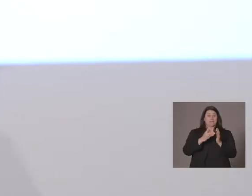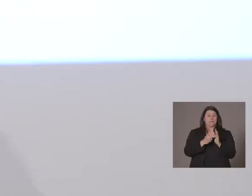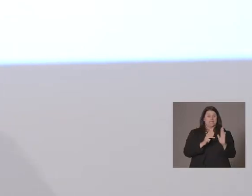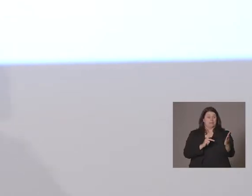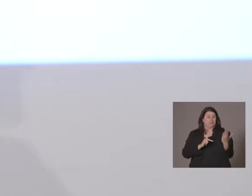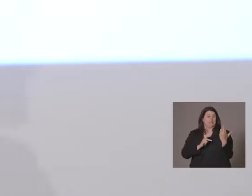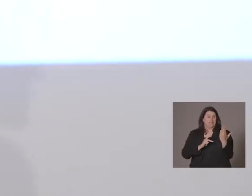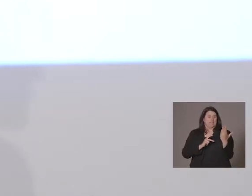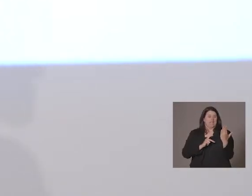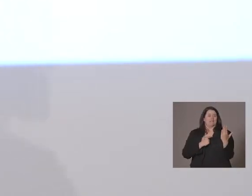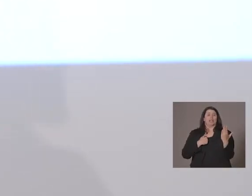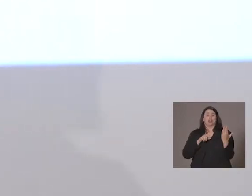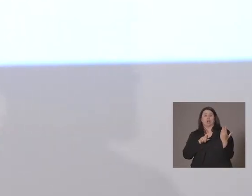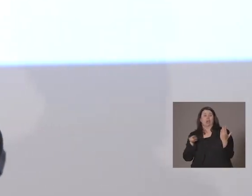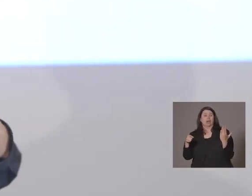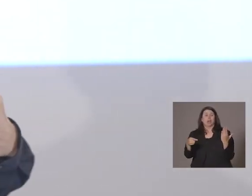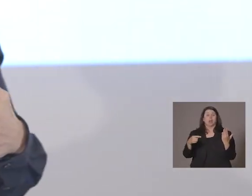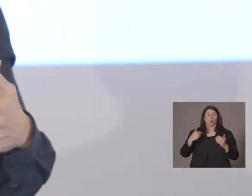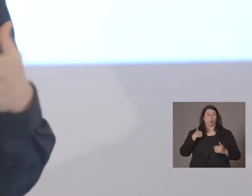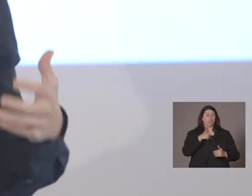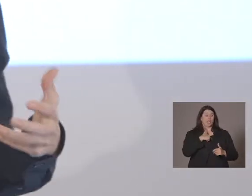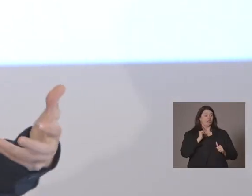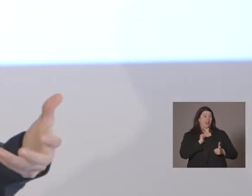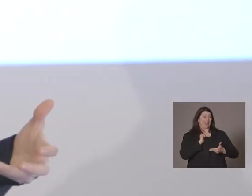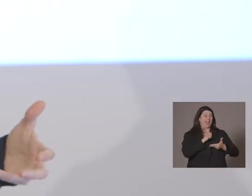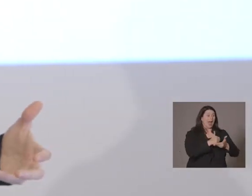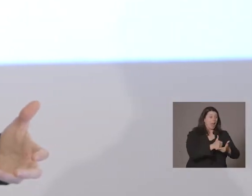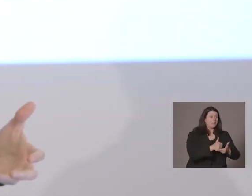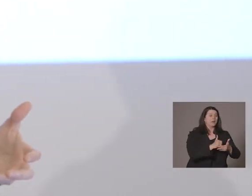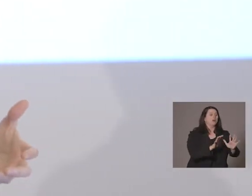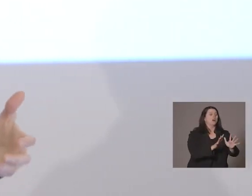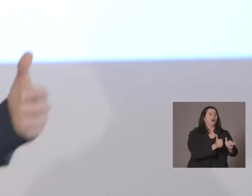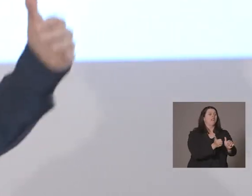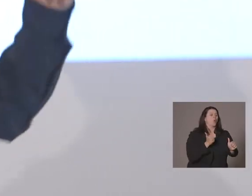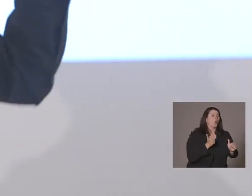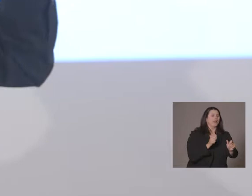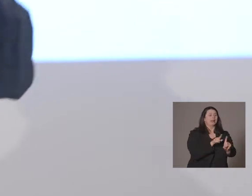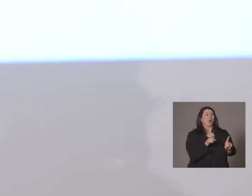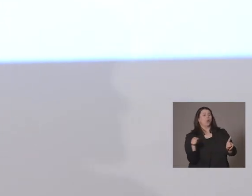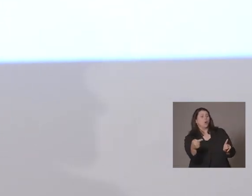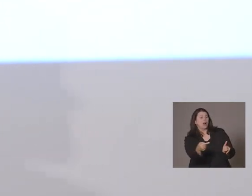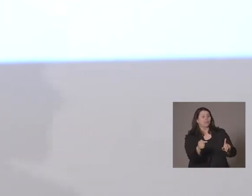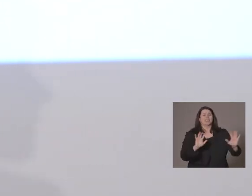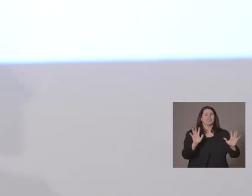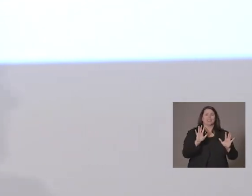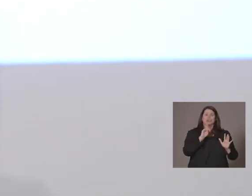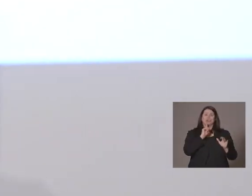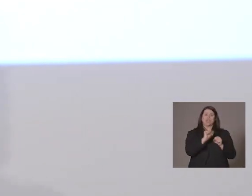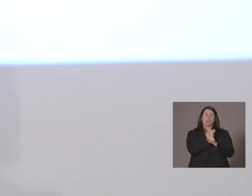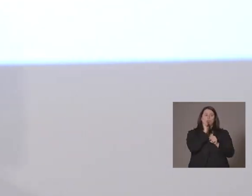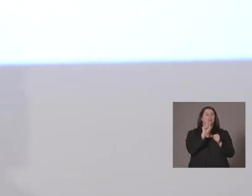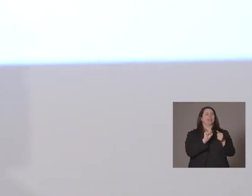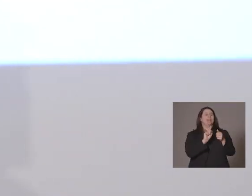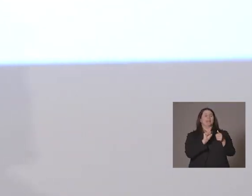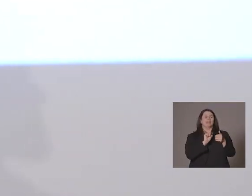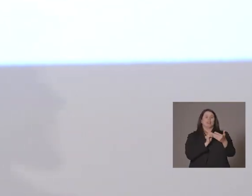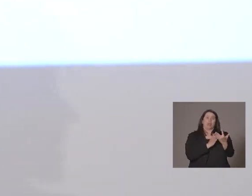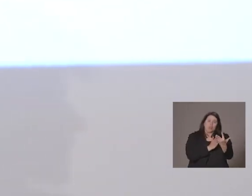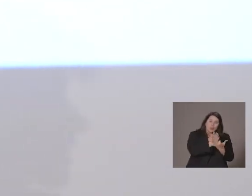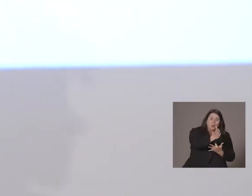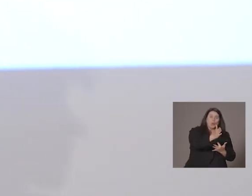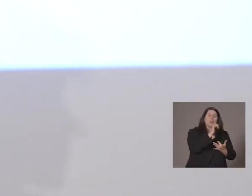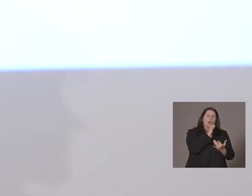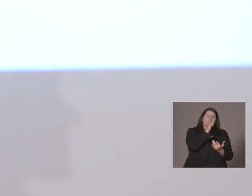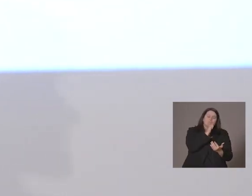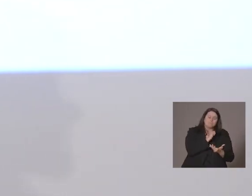interrupt or try to rescue or try to change the fact that it's painful, we don't actually get to the other side. We don't get to